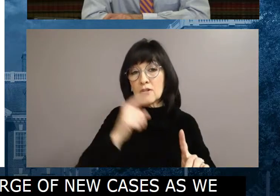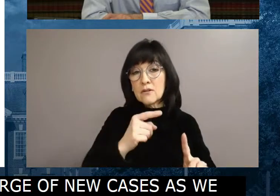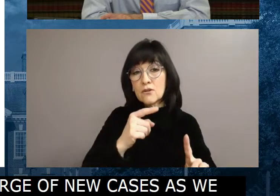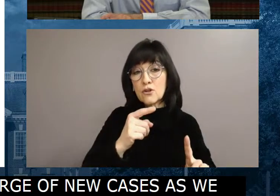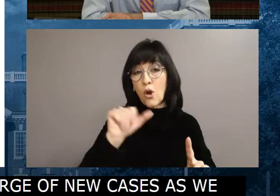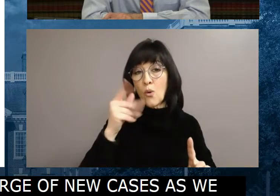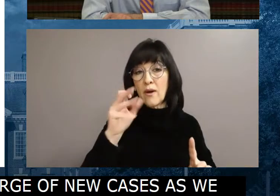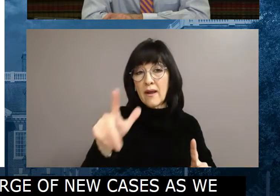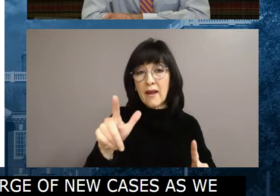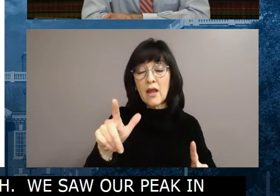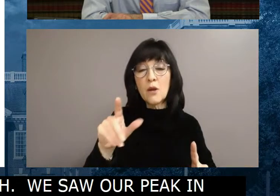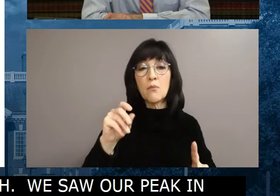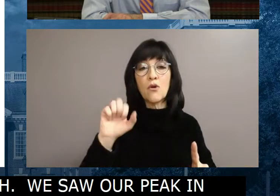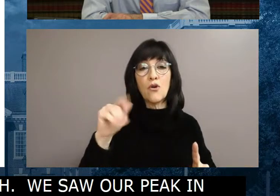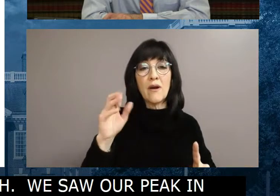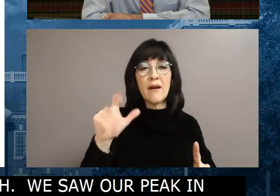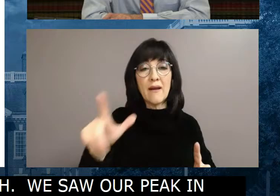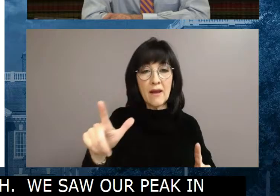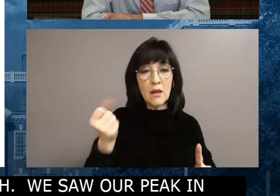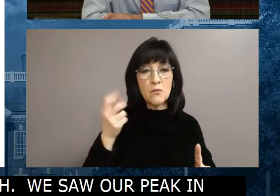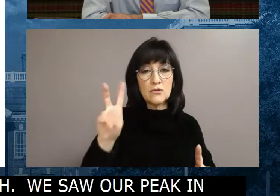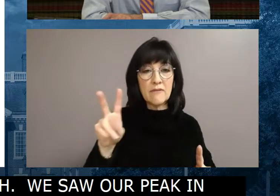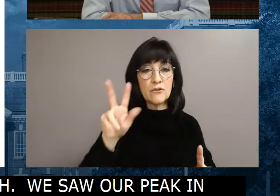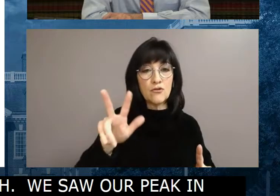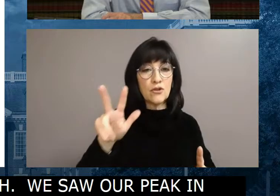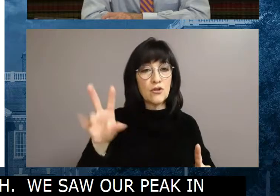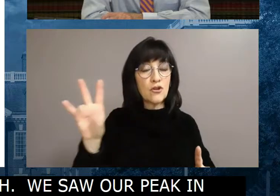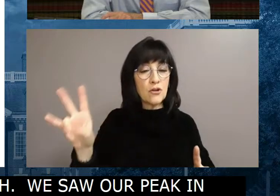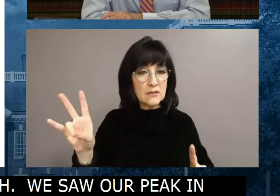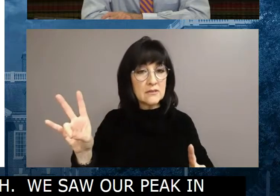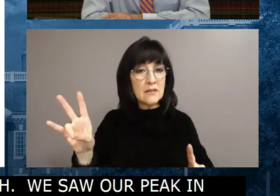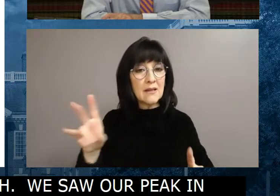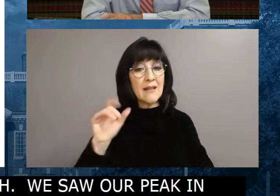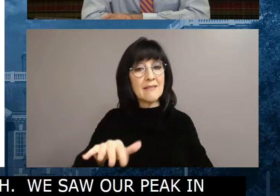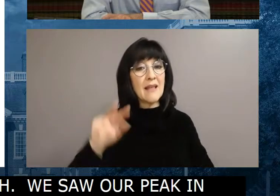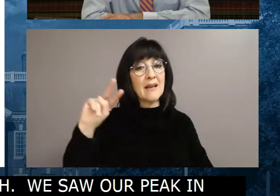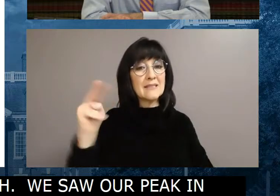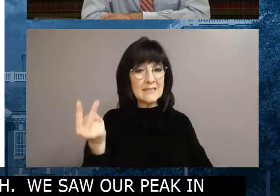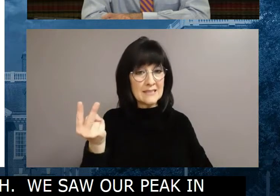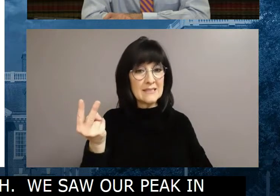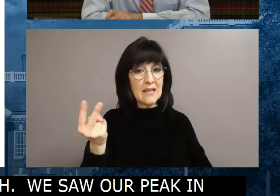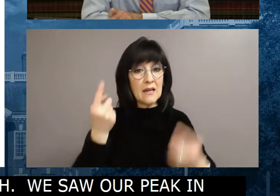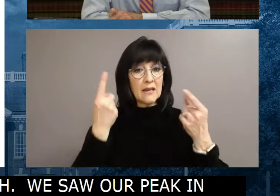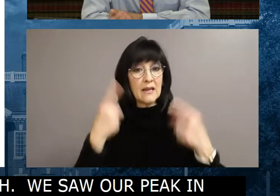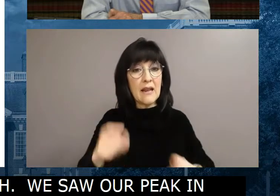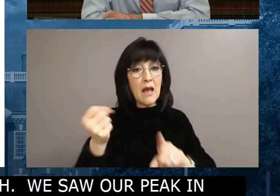April the 17th at 337. And then the second surge that we've just